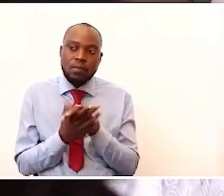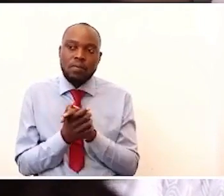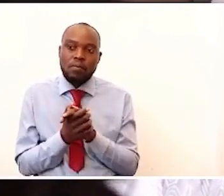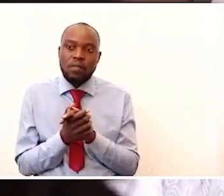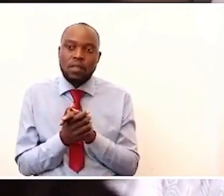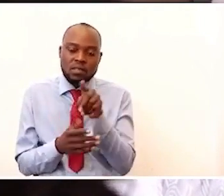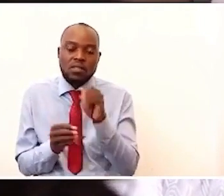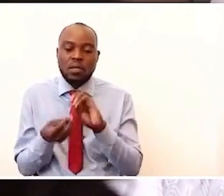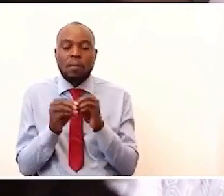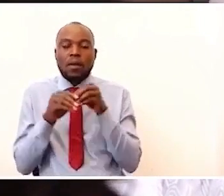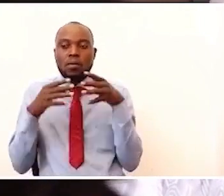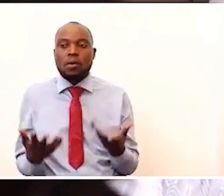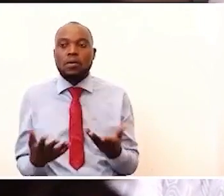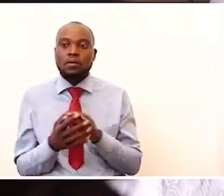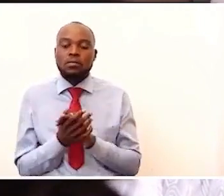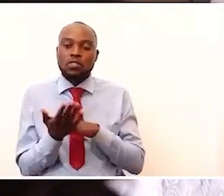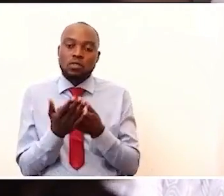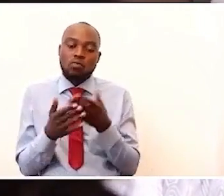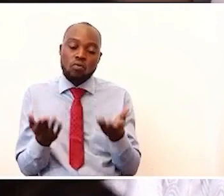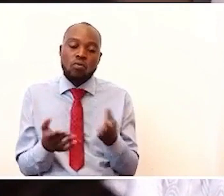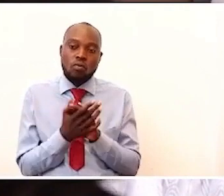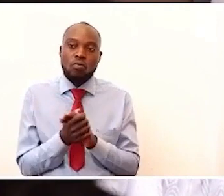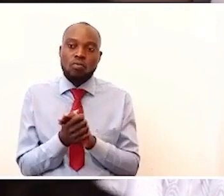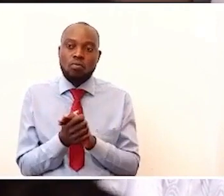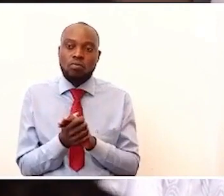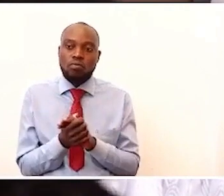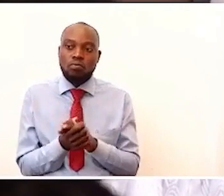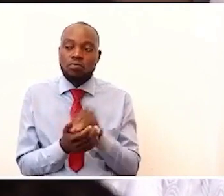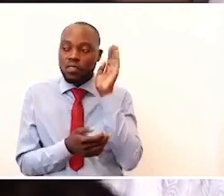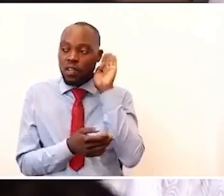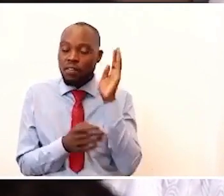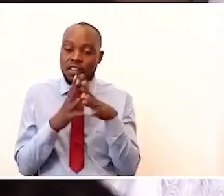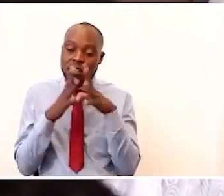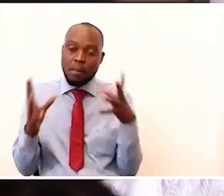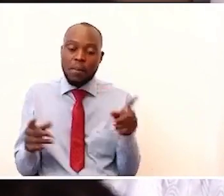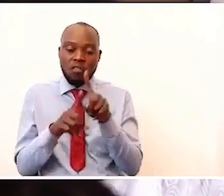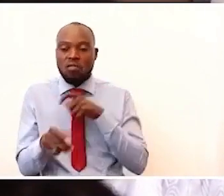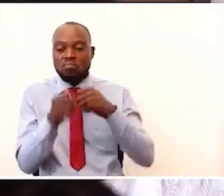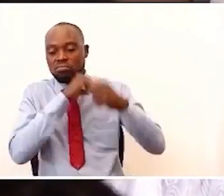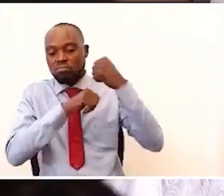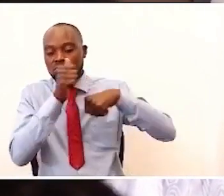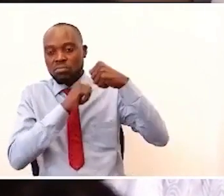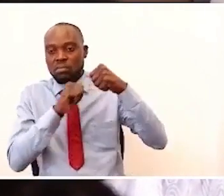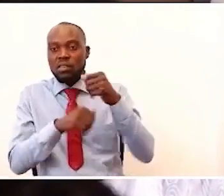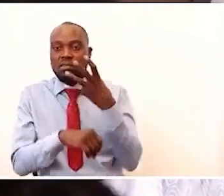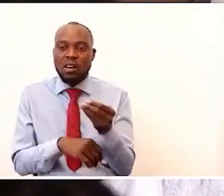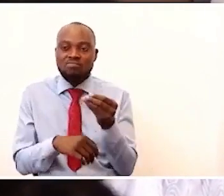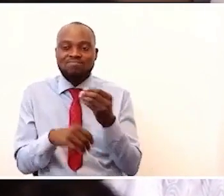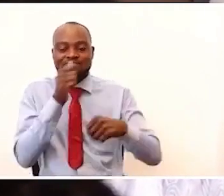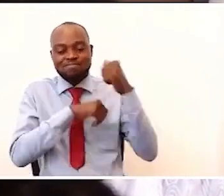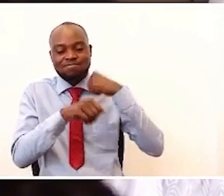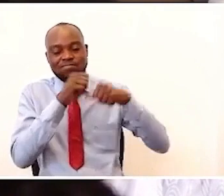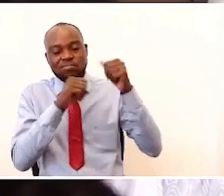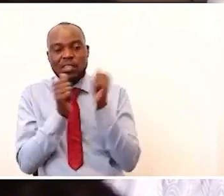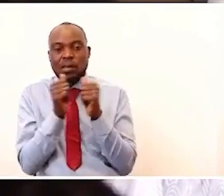be done, because we've learned a lot from history that, we've had so many historical persons that have